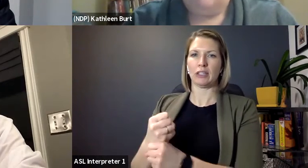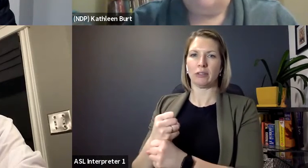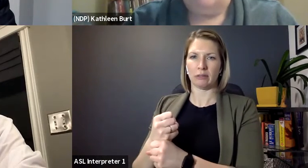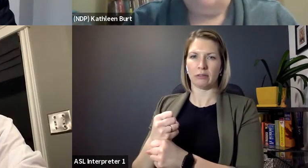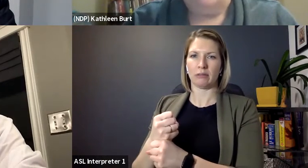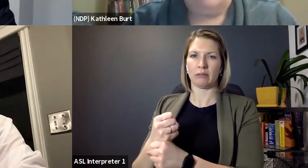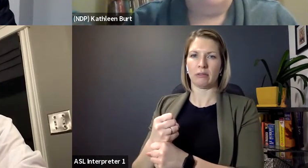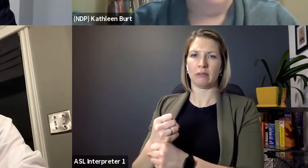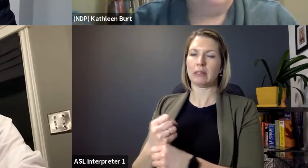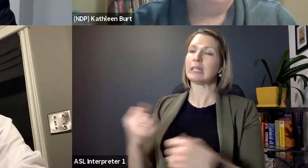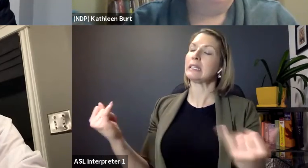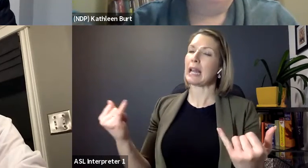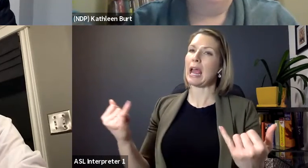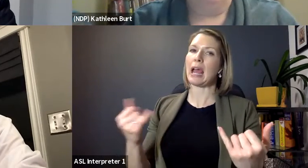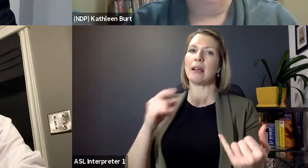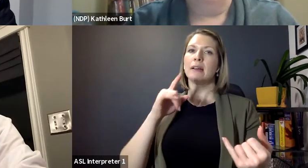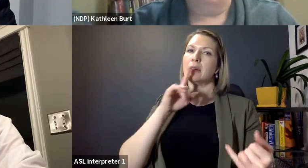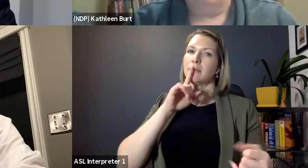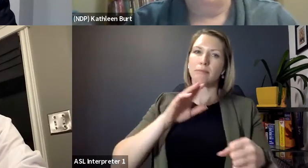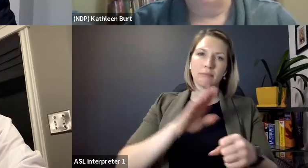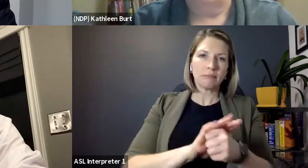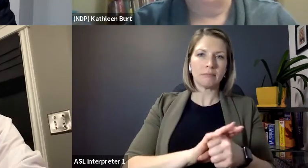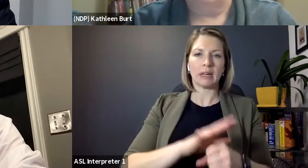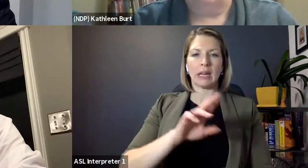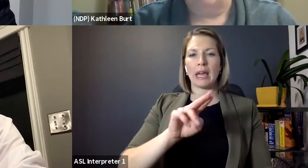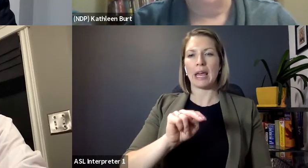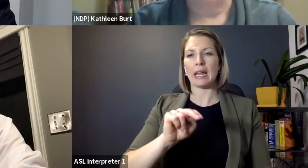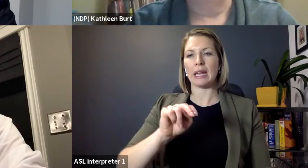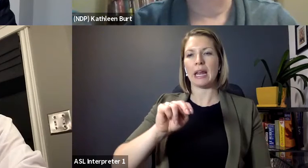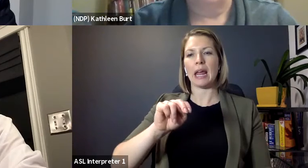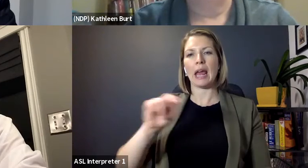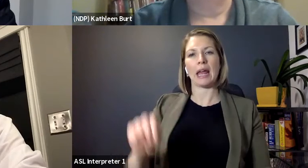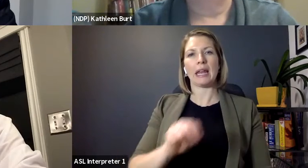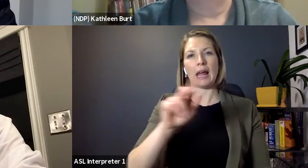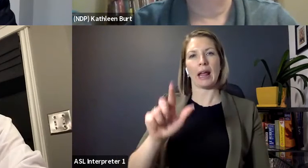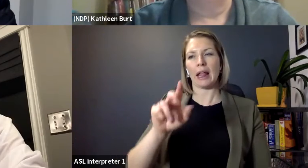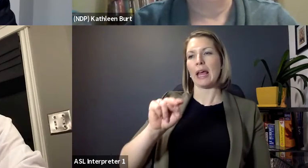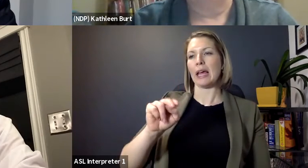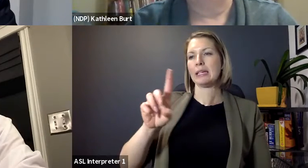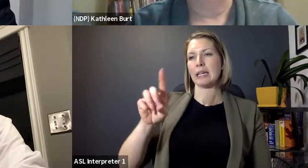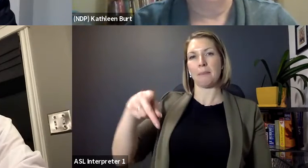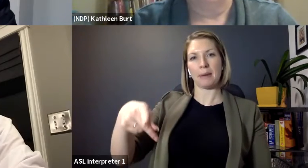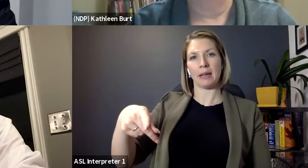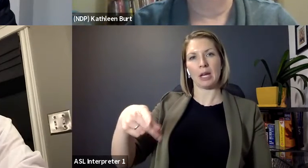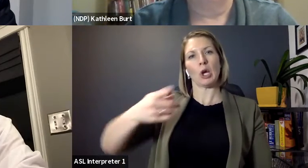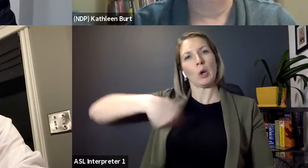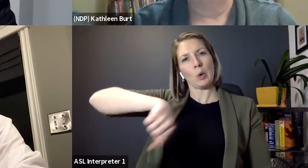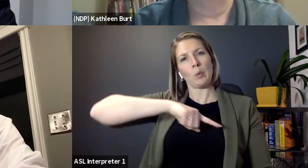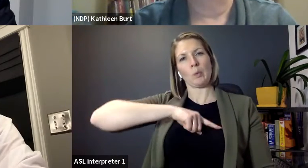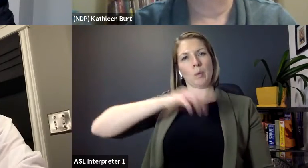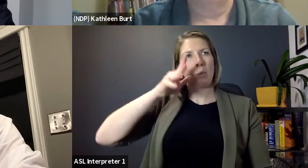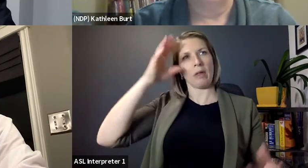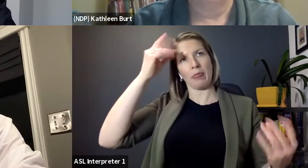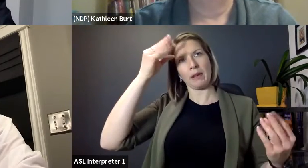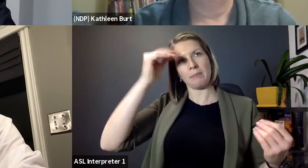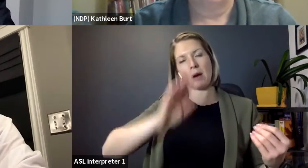I commit to you today that the NLNDP will always put the long-term benefits of your children and your